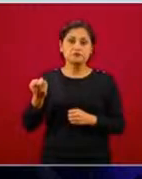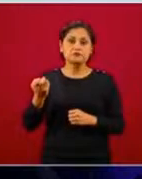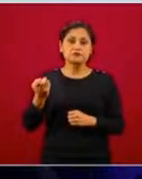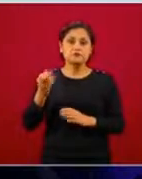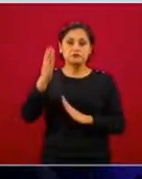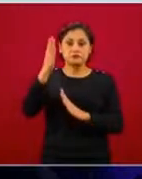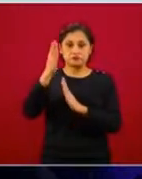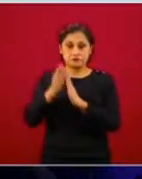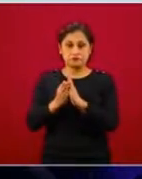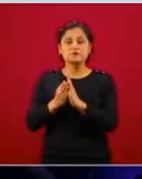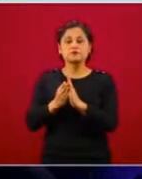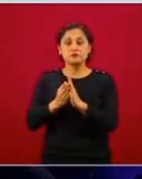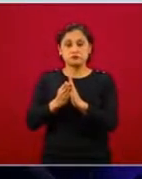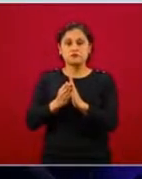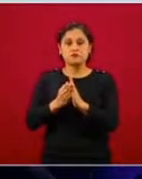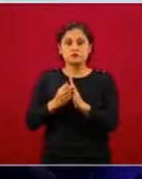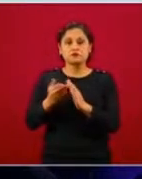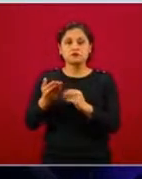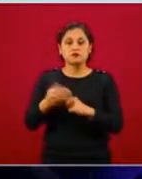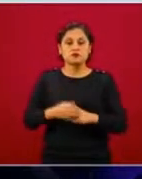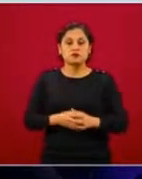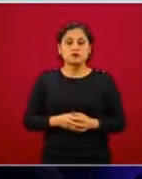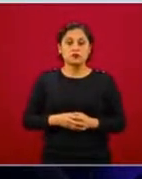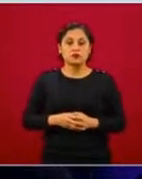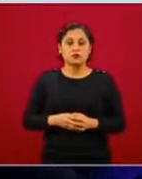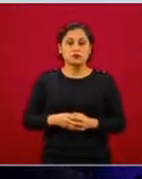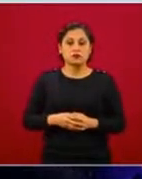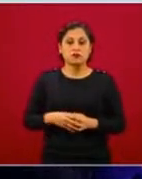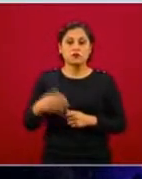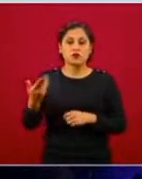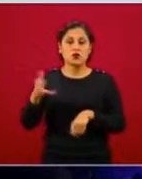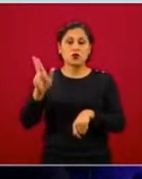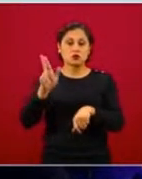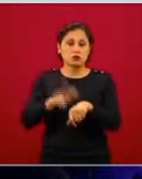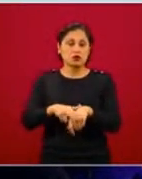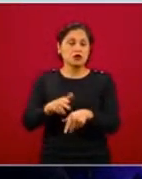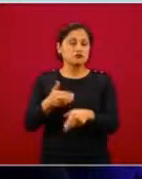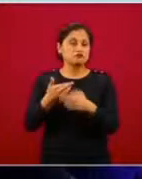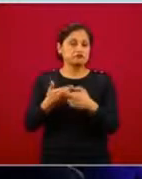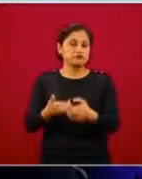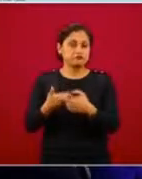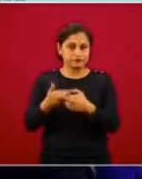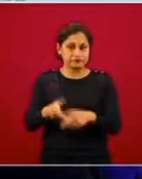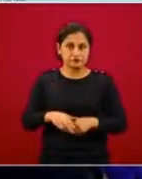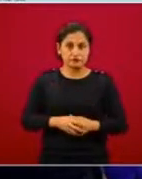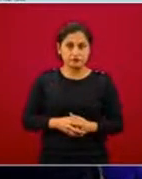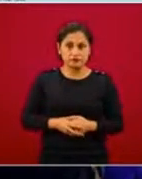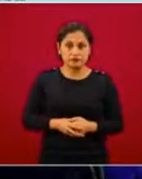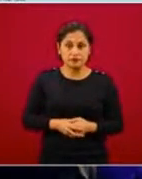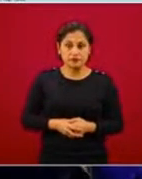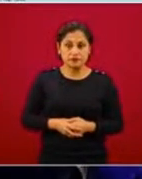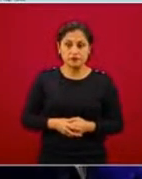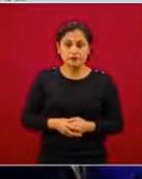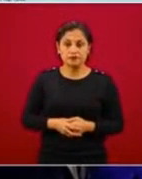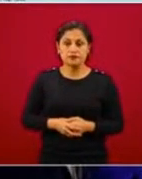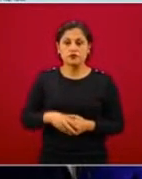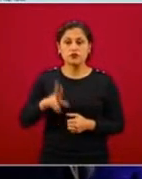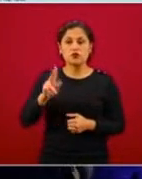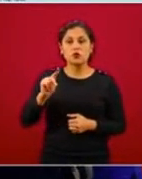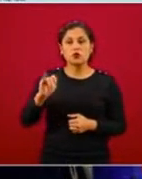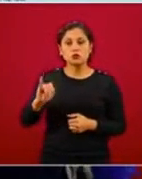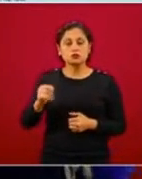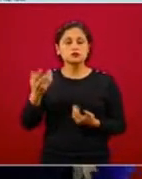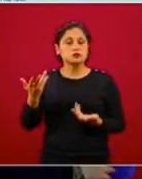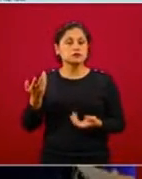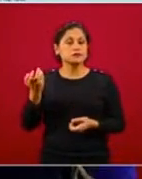go. Here's the middle point of that epicurve, and you can see that compared to the original